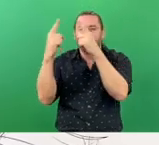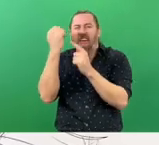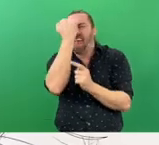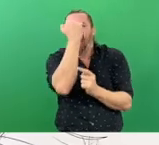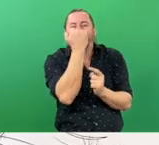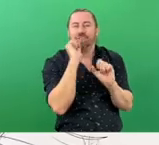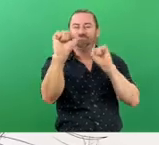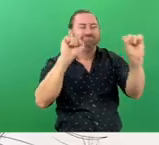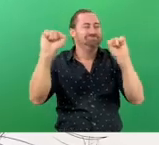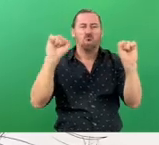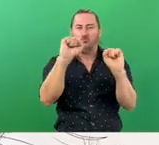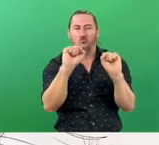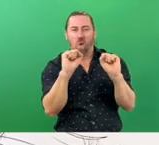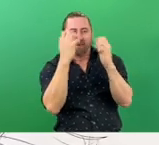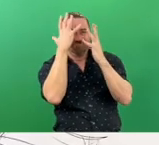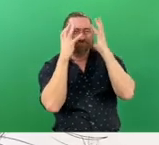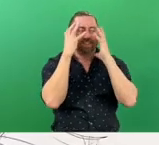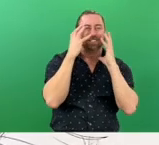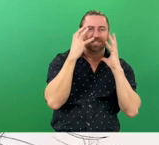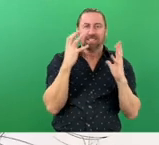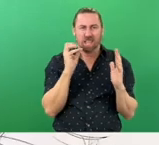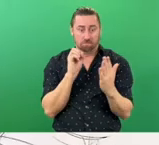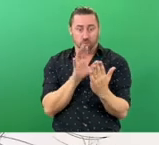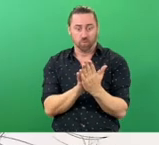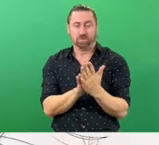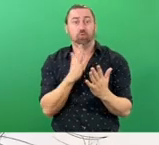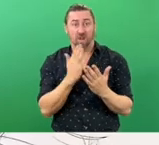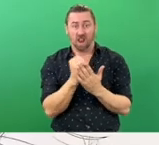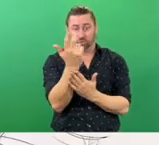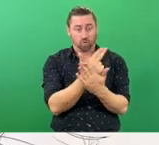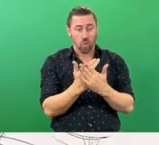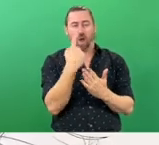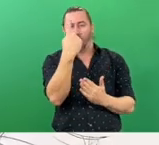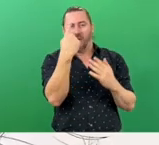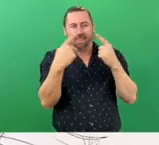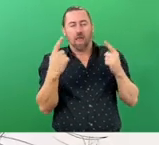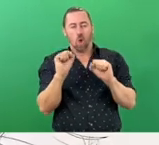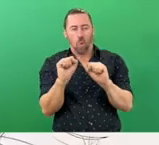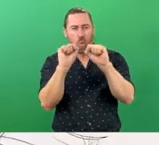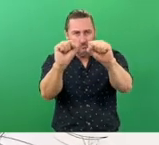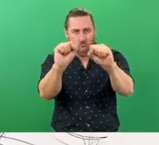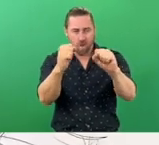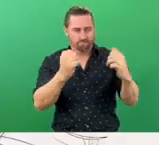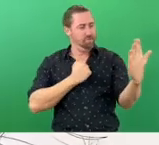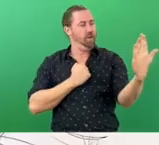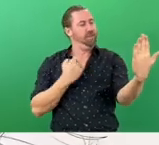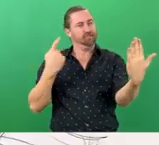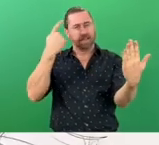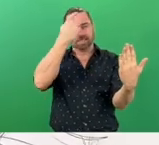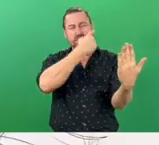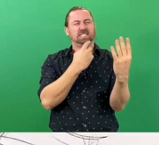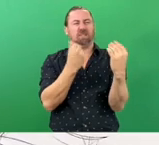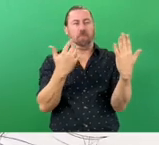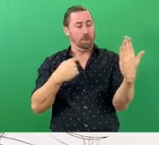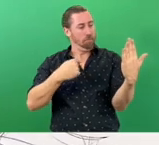what I would like you to do now in this drawing is pick out one thing that you would like to emphasize, right? Pick out